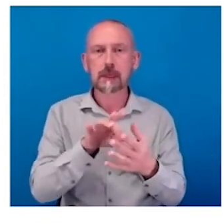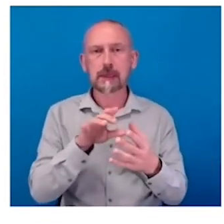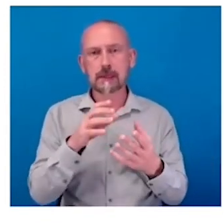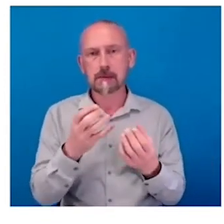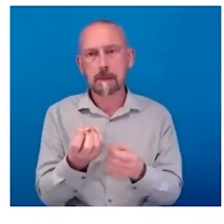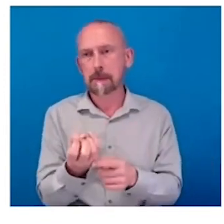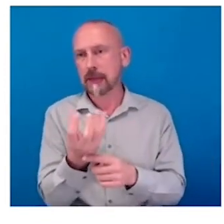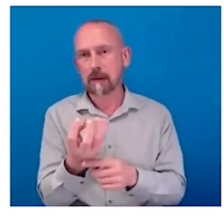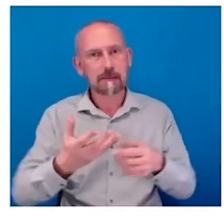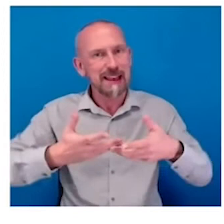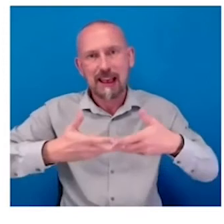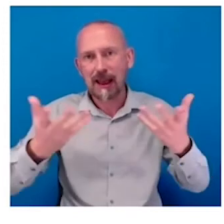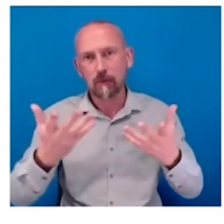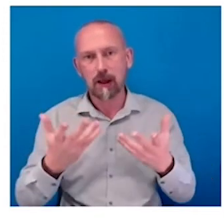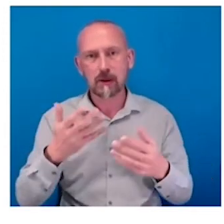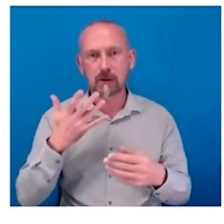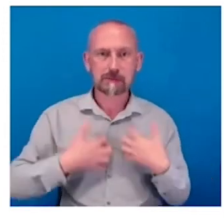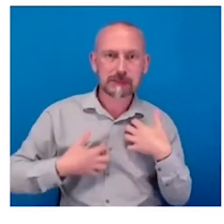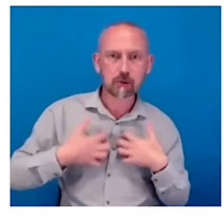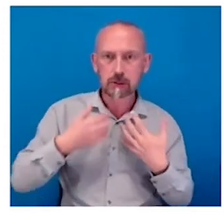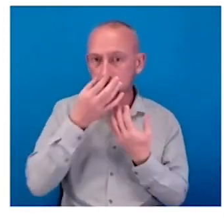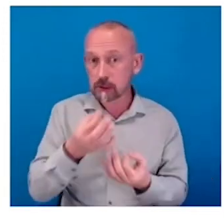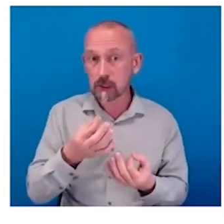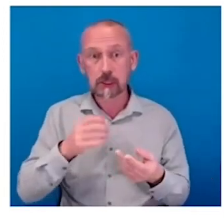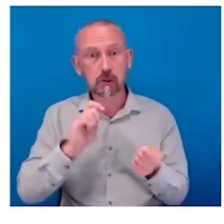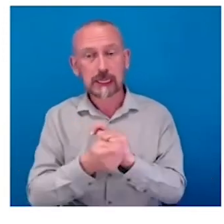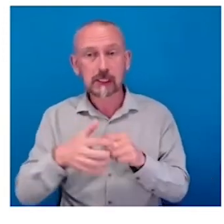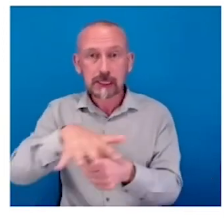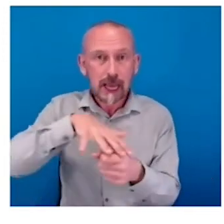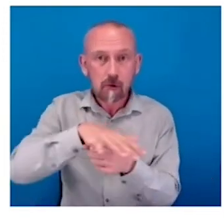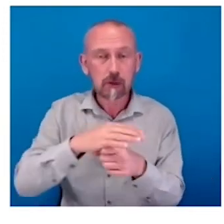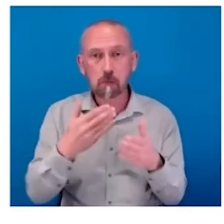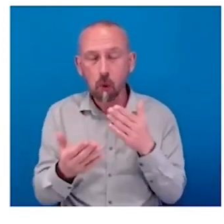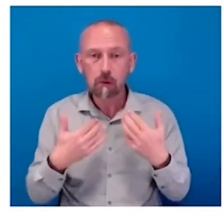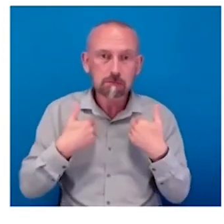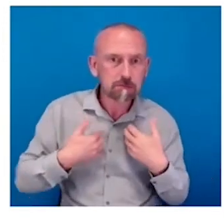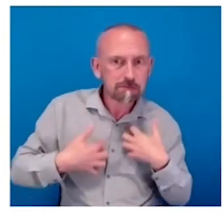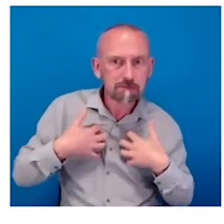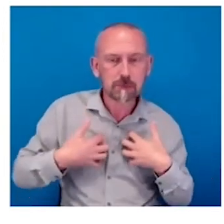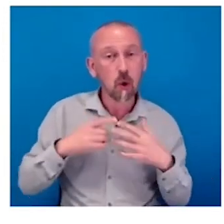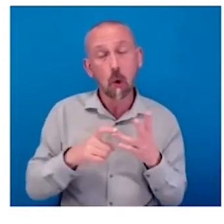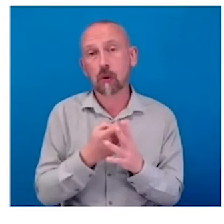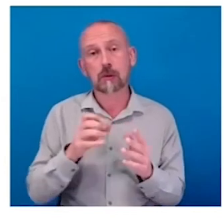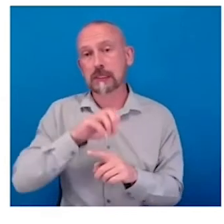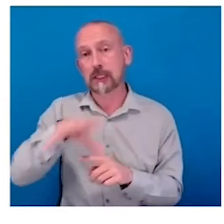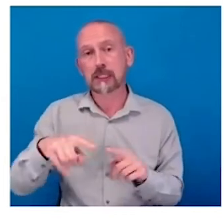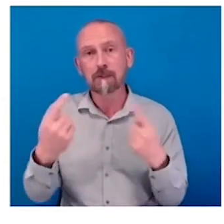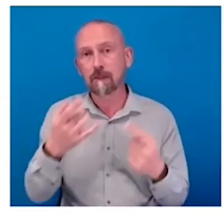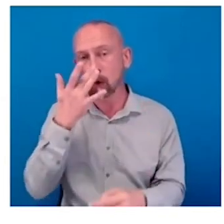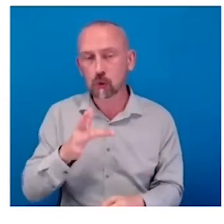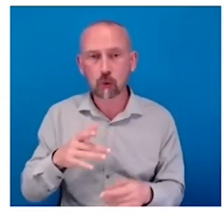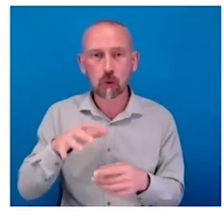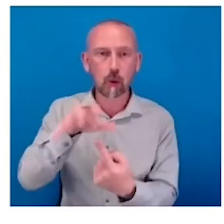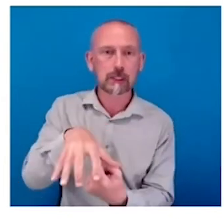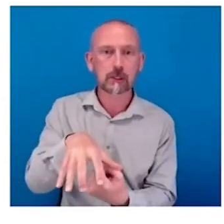richer detail, or change your virtual location. For example, let's say you want to preview the street layout around the